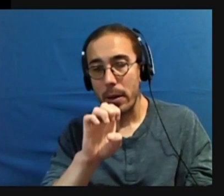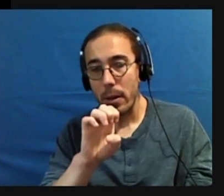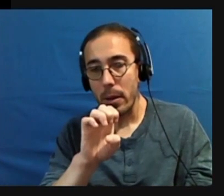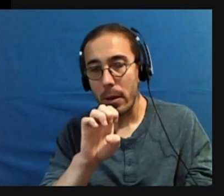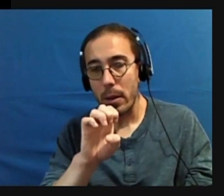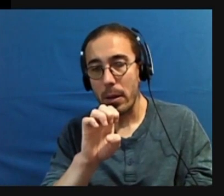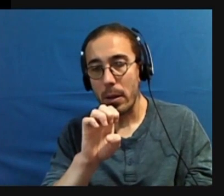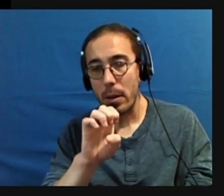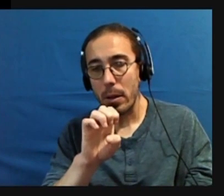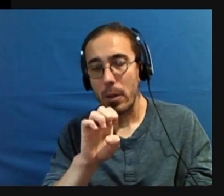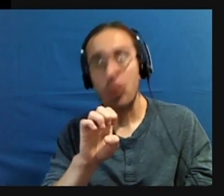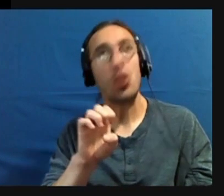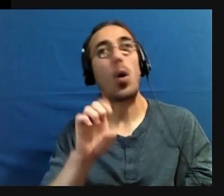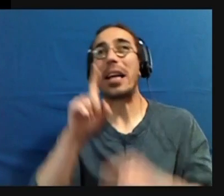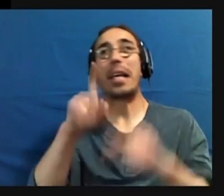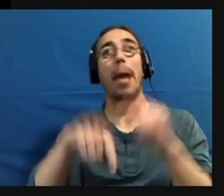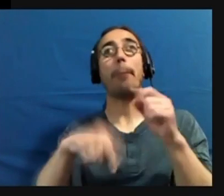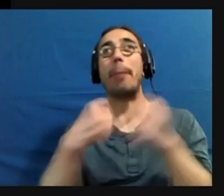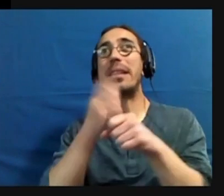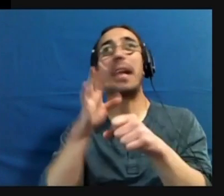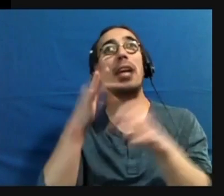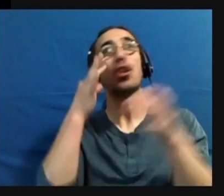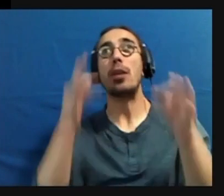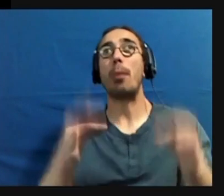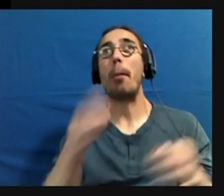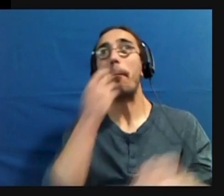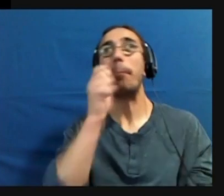so I can't make that judgment, period.